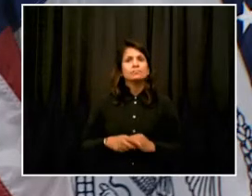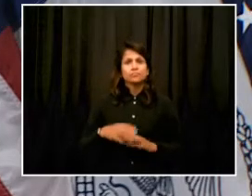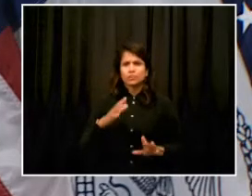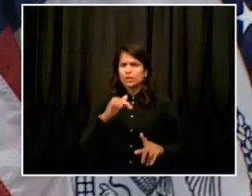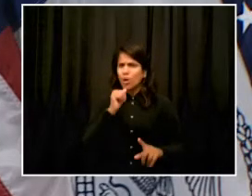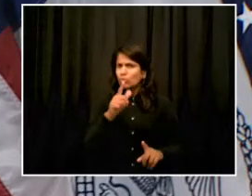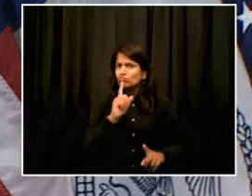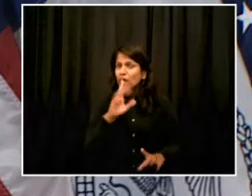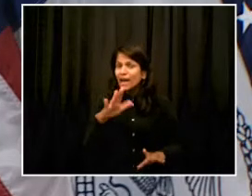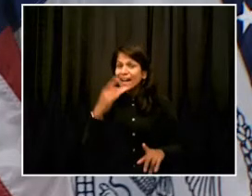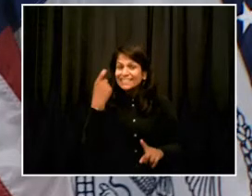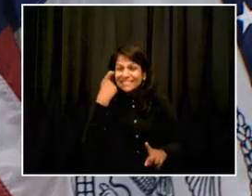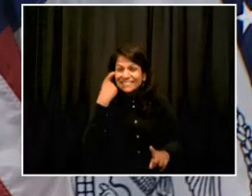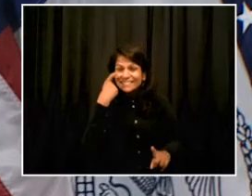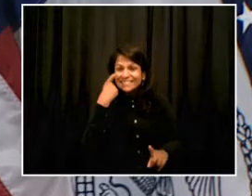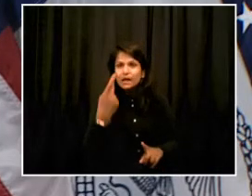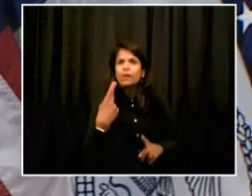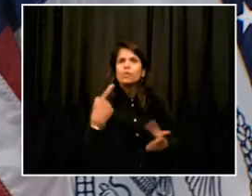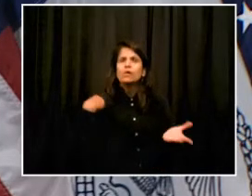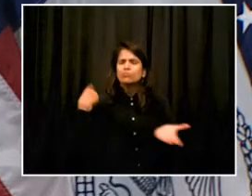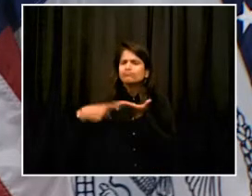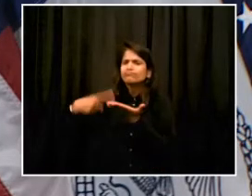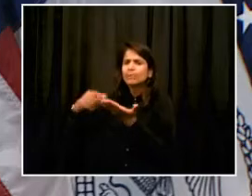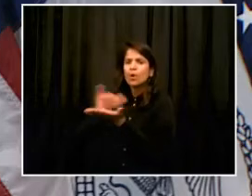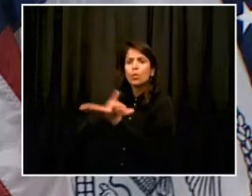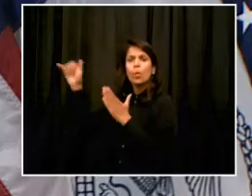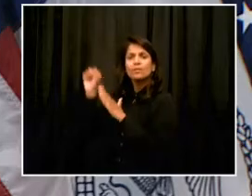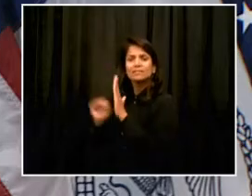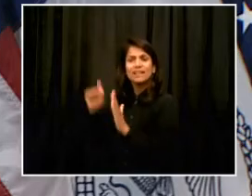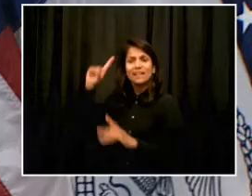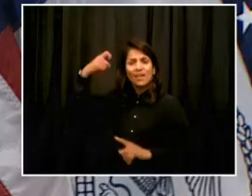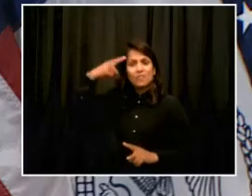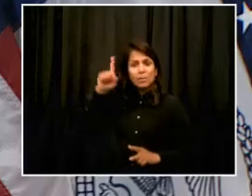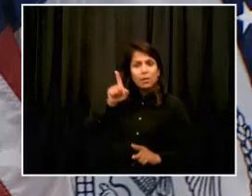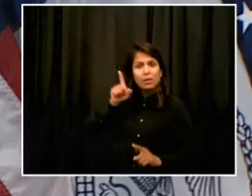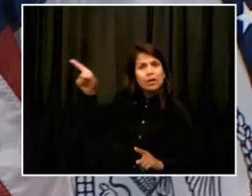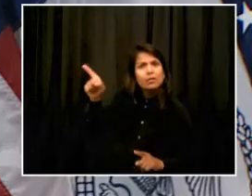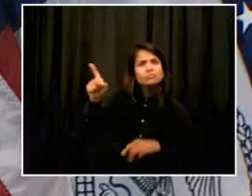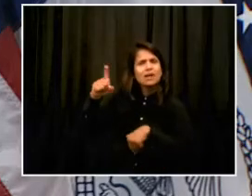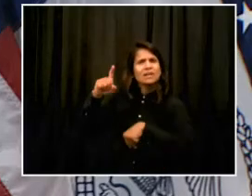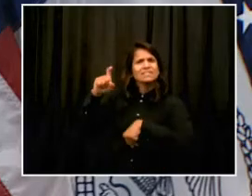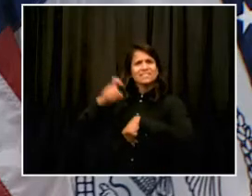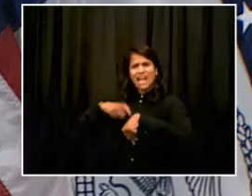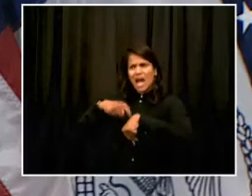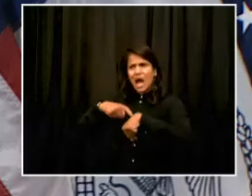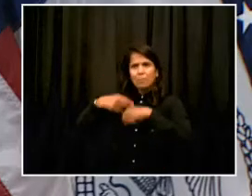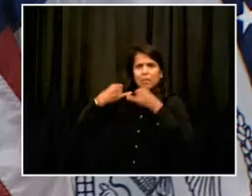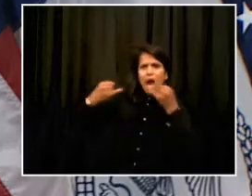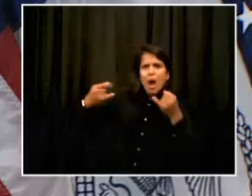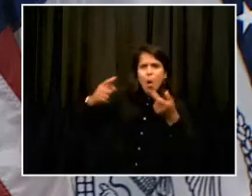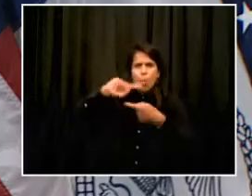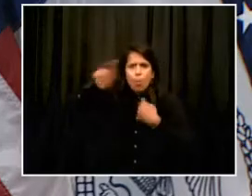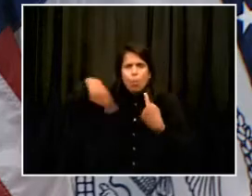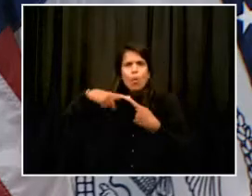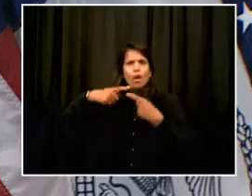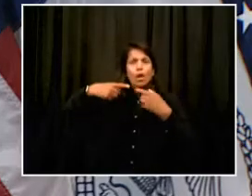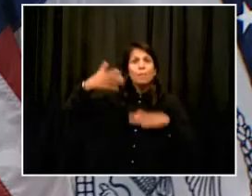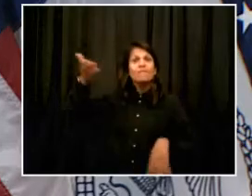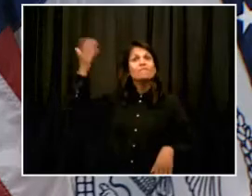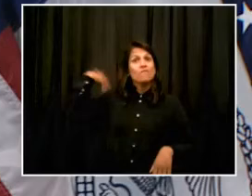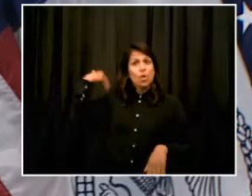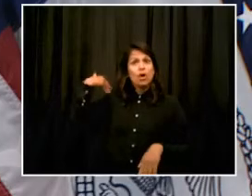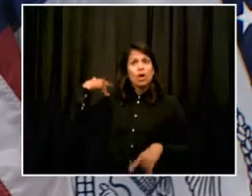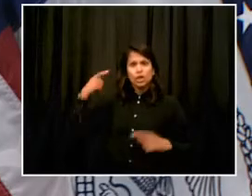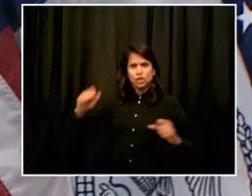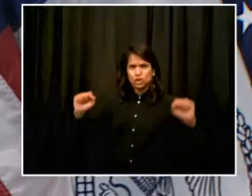timeline for some of these indoor places that were originally included in phase 4 for reopening for gyms, for example. Do you think it's